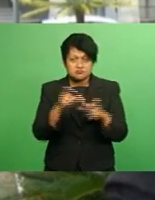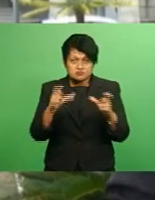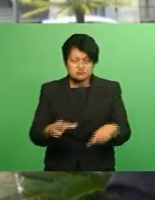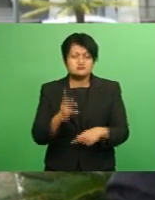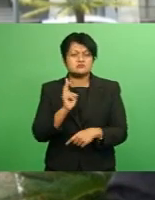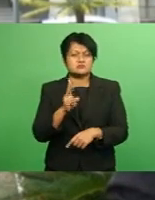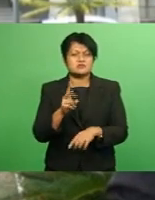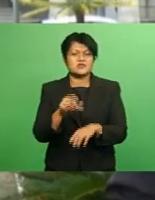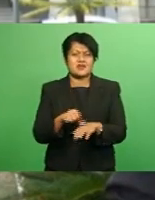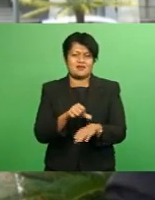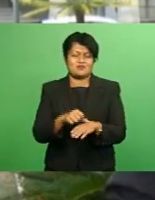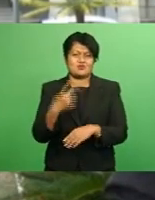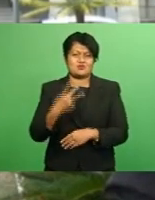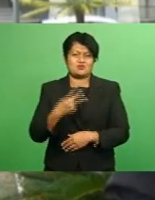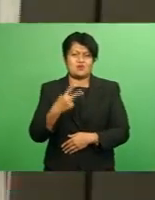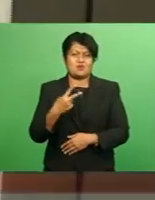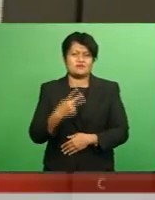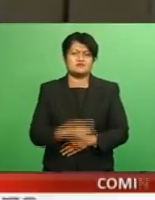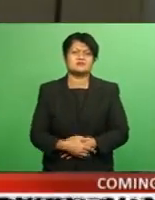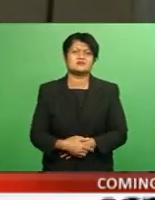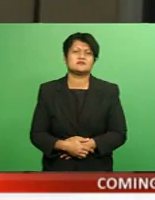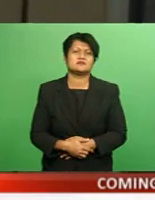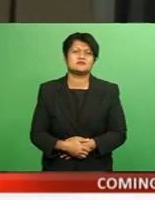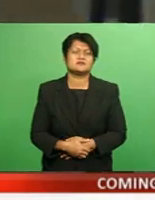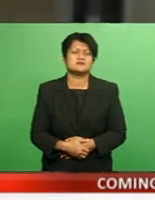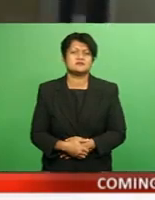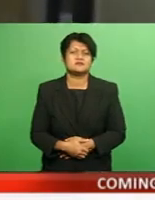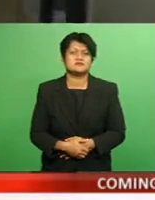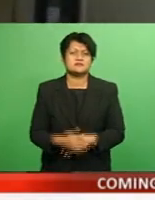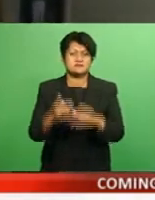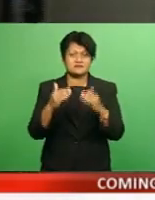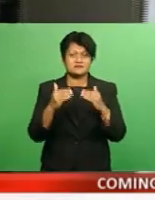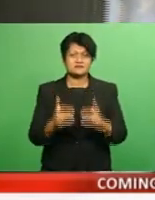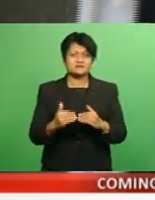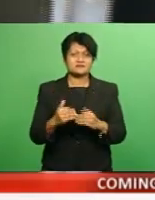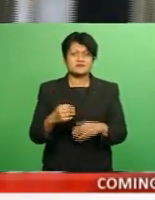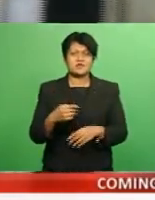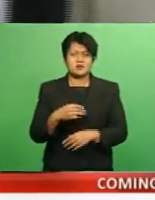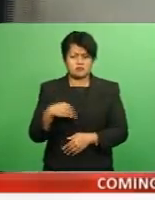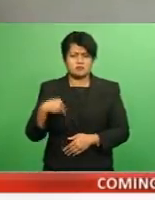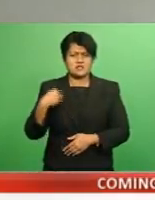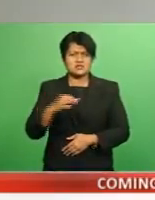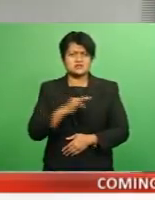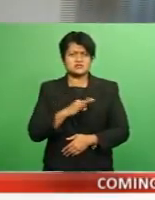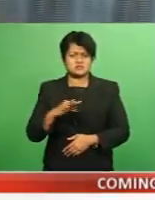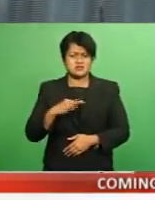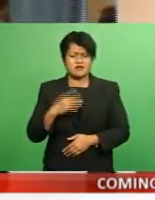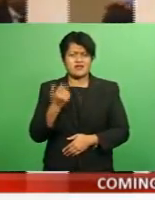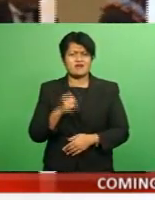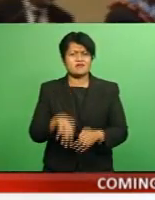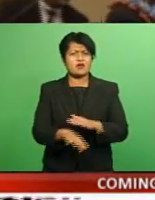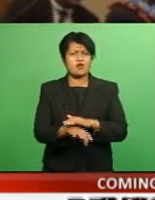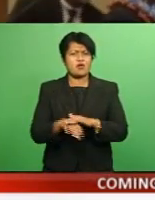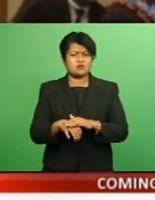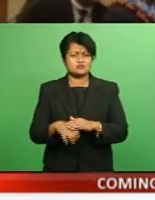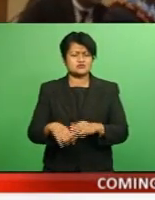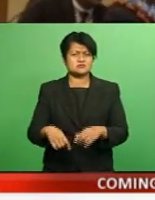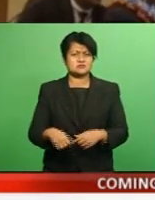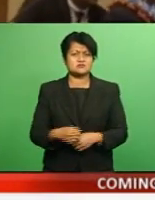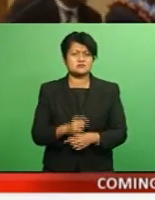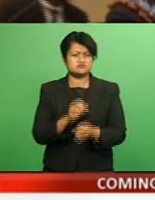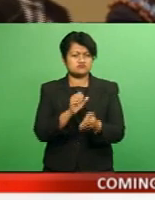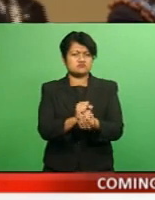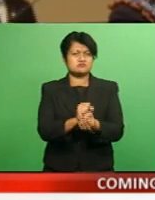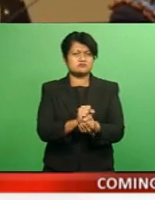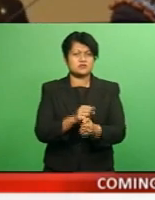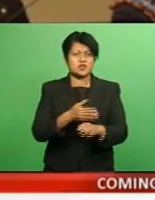Tandulala, FBC News. Up ahead, former ministry staff faces corruption charges. A new